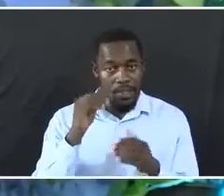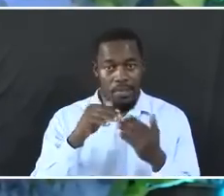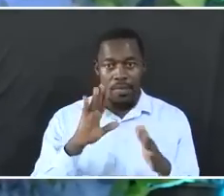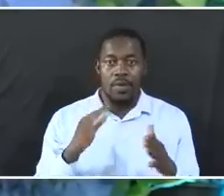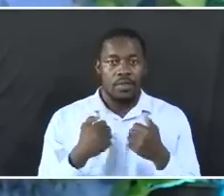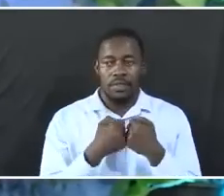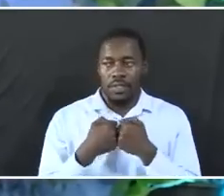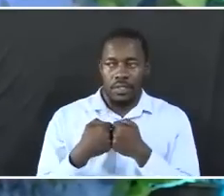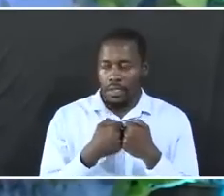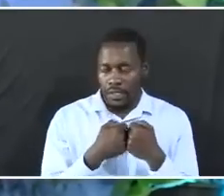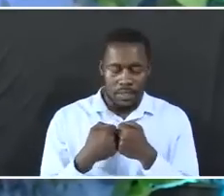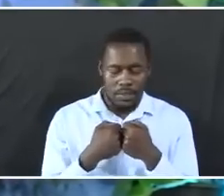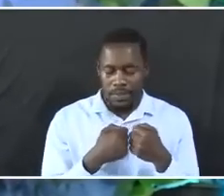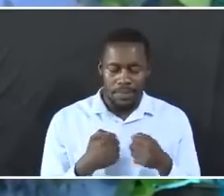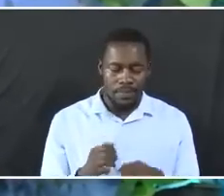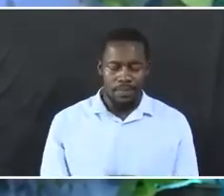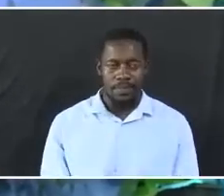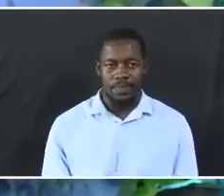Still reaped them.